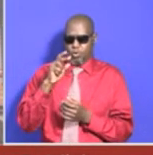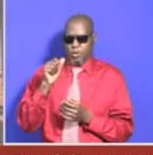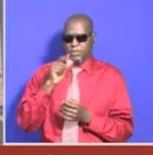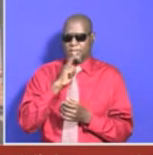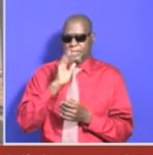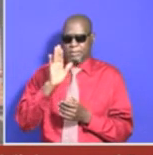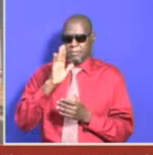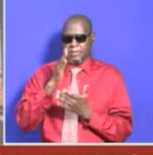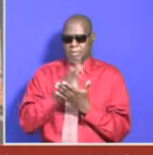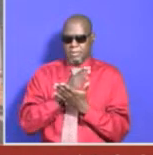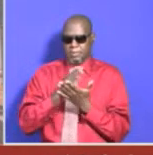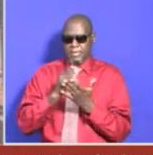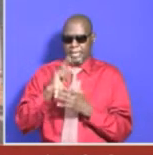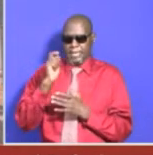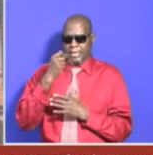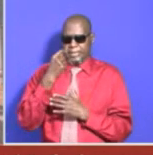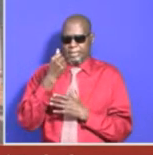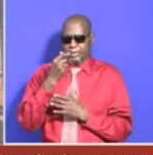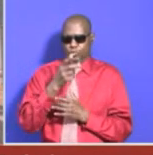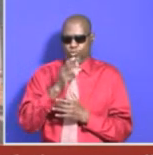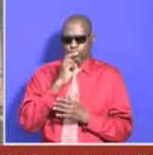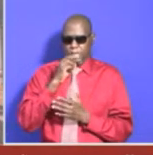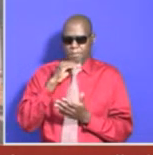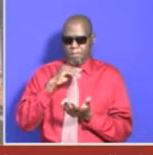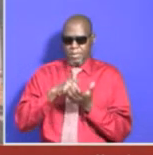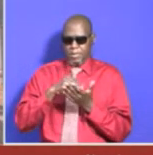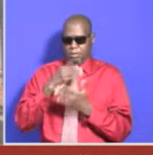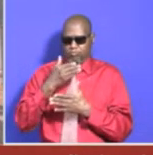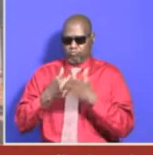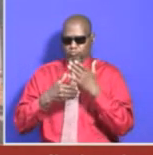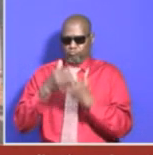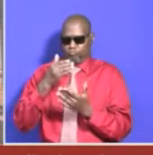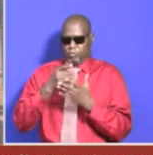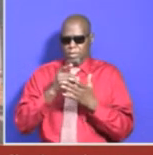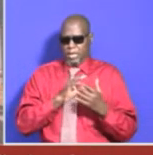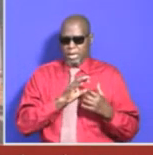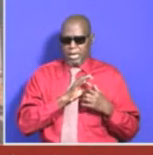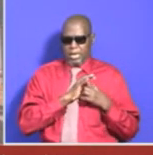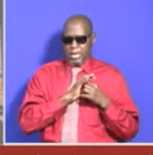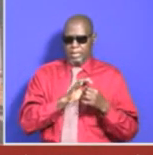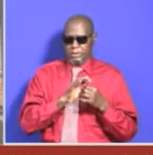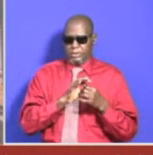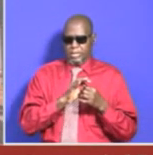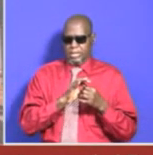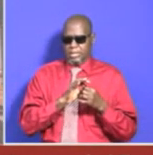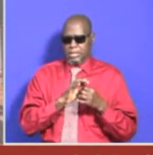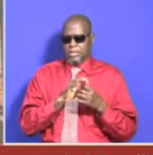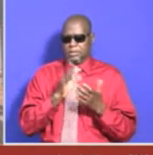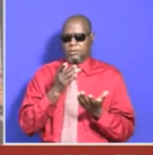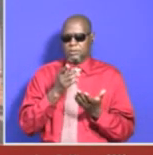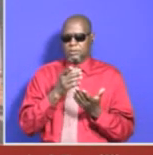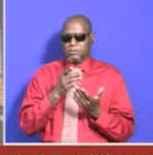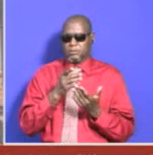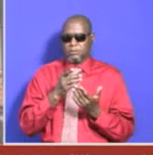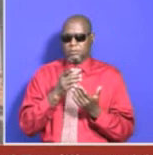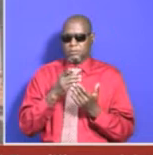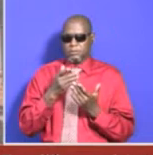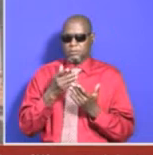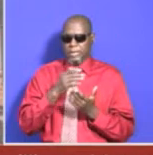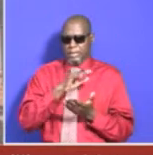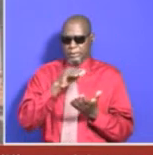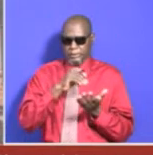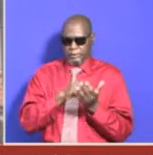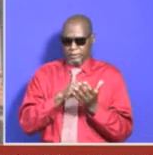set aside Kenya shillings 20 million to construct a cultural and heritage site in Narok County in an effort to expand the tourism